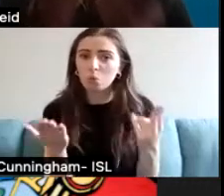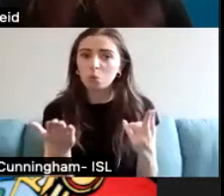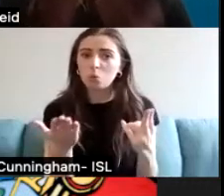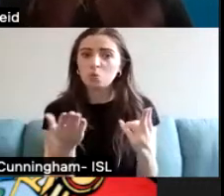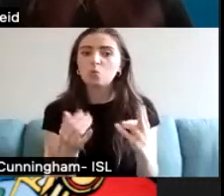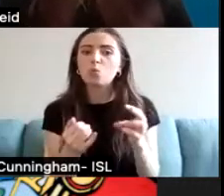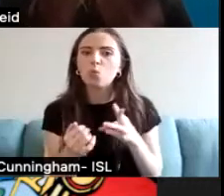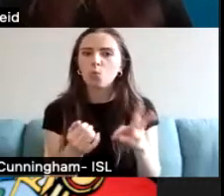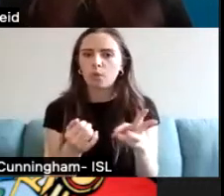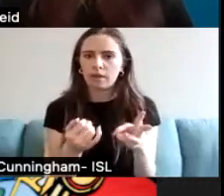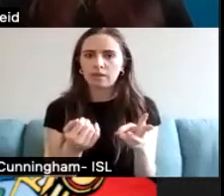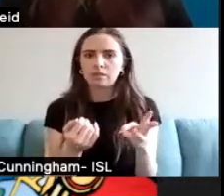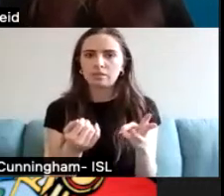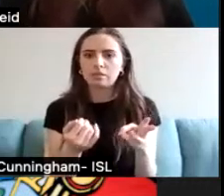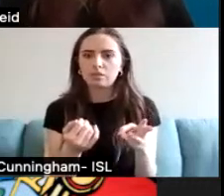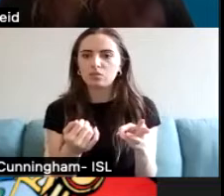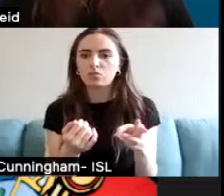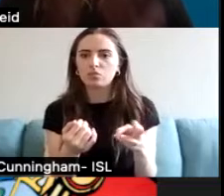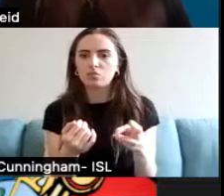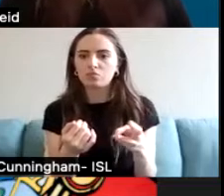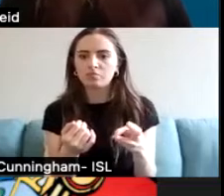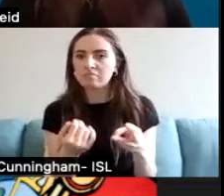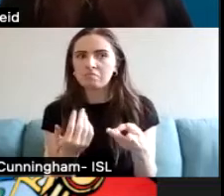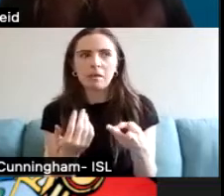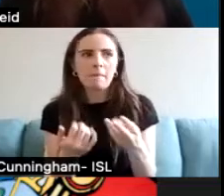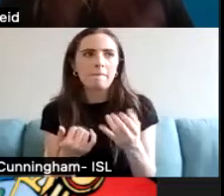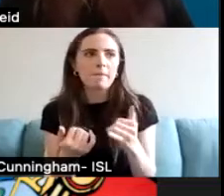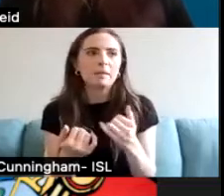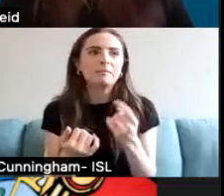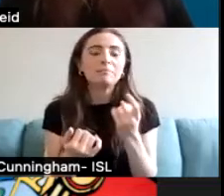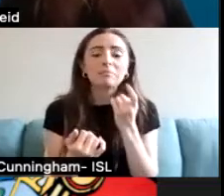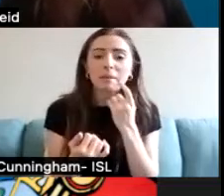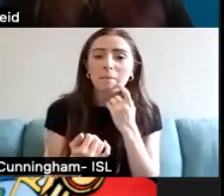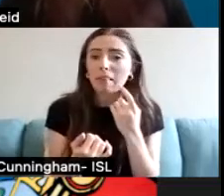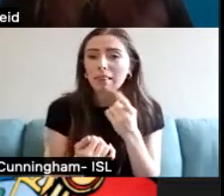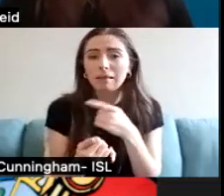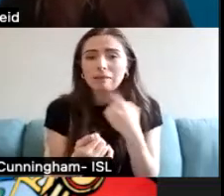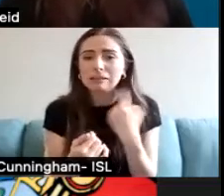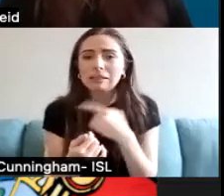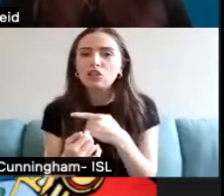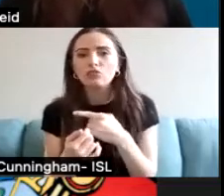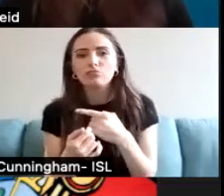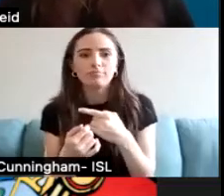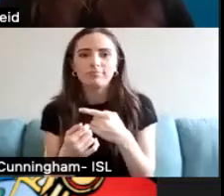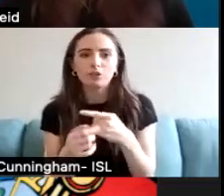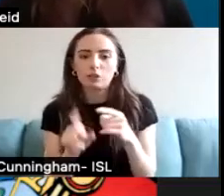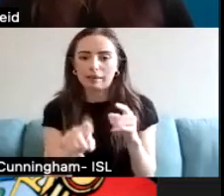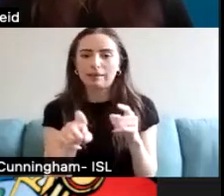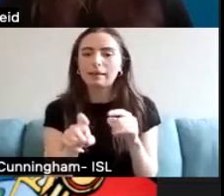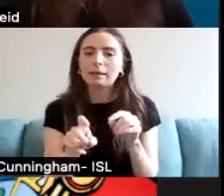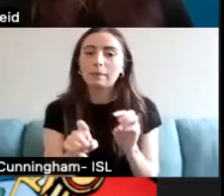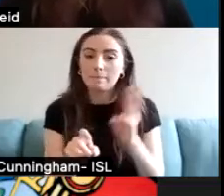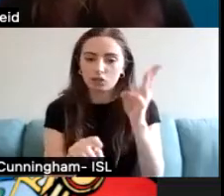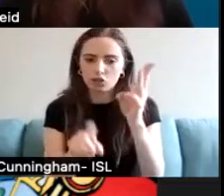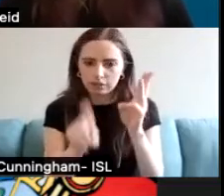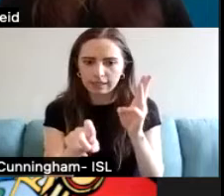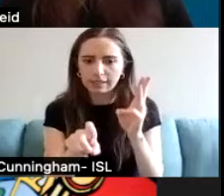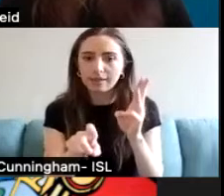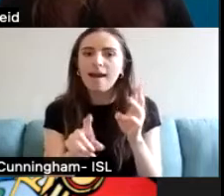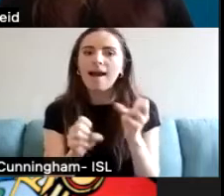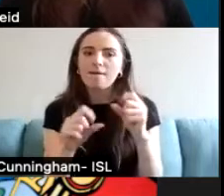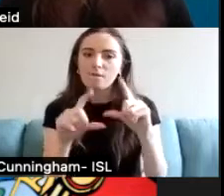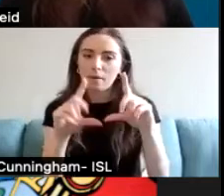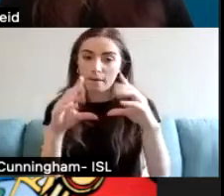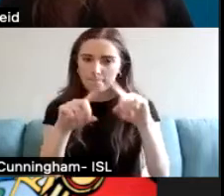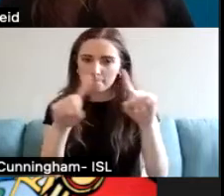ways that you can, oftentimes it's just as simple as a right click on an image and it has a box where you can type in alt